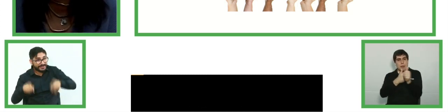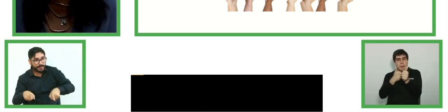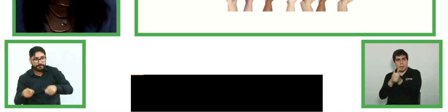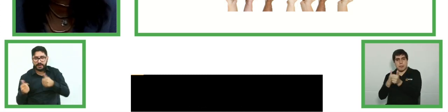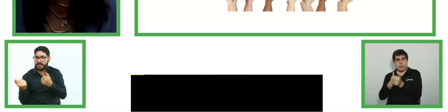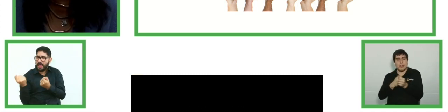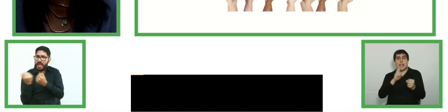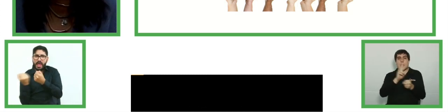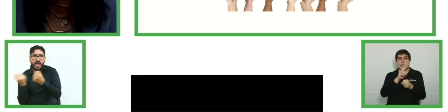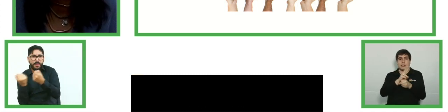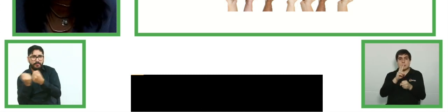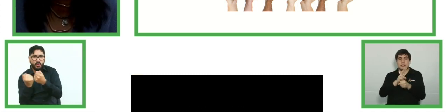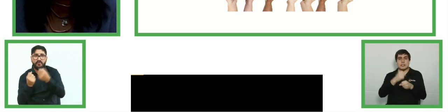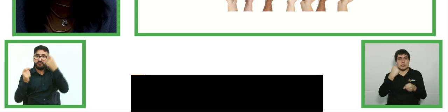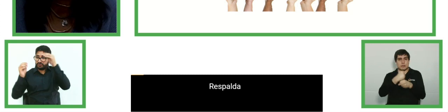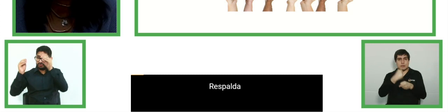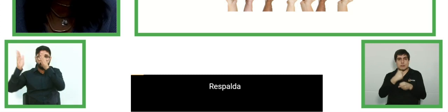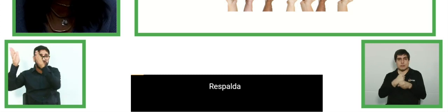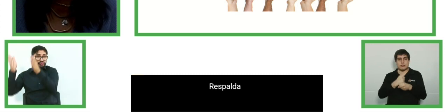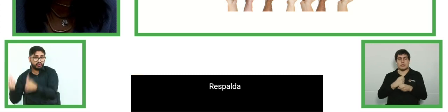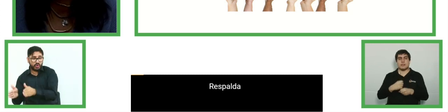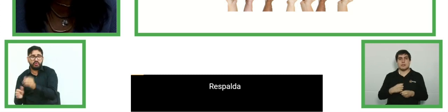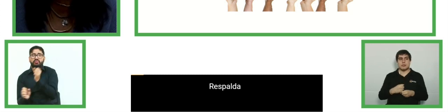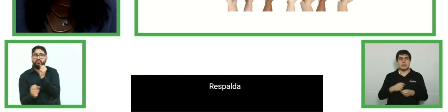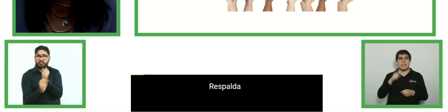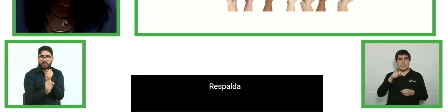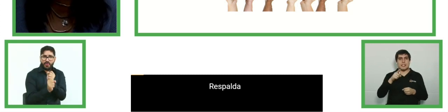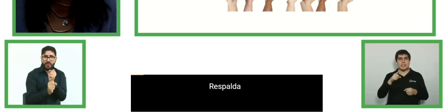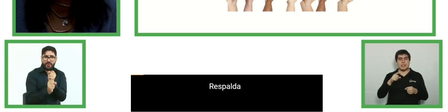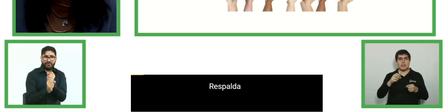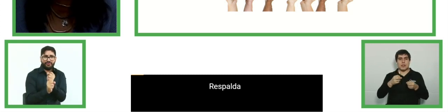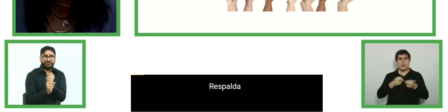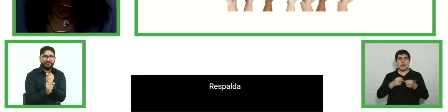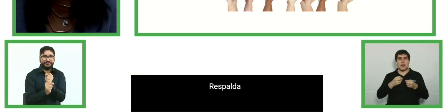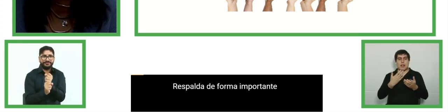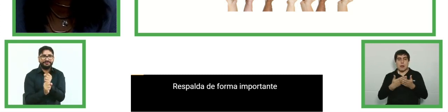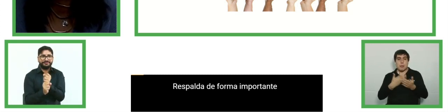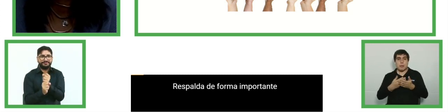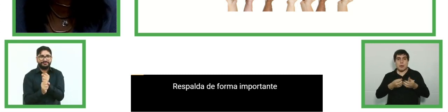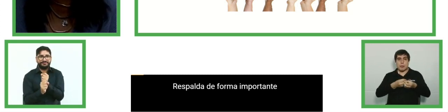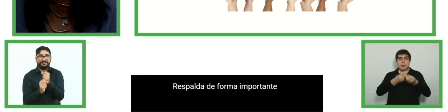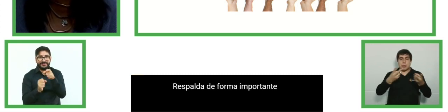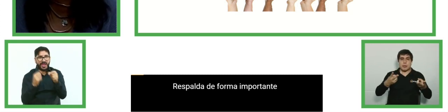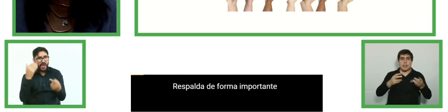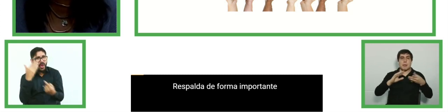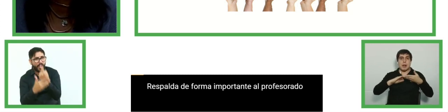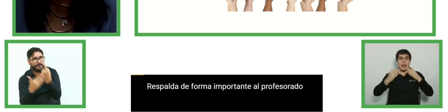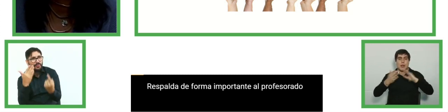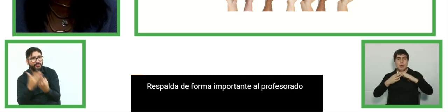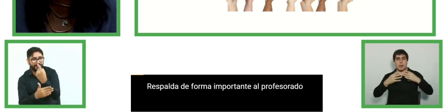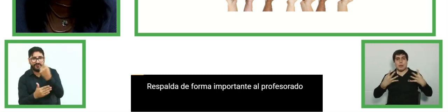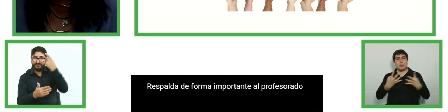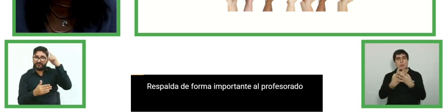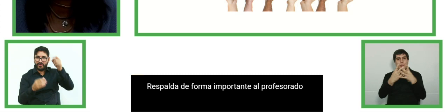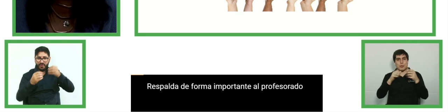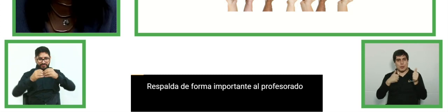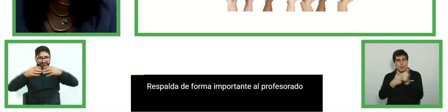work that can expand and enhance a community that can create natural support